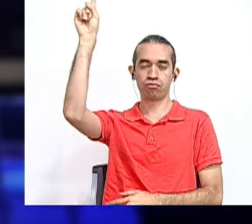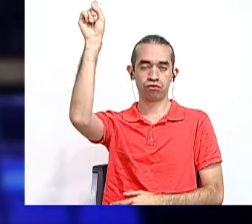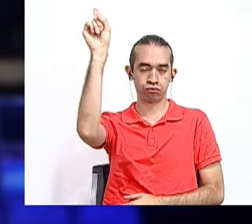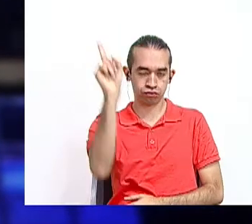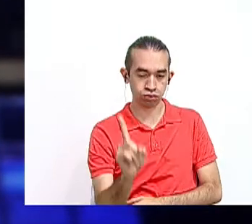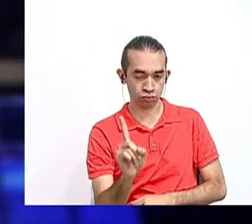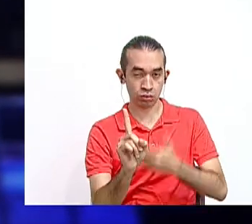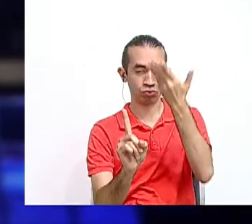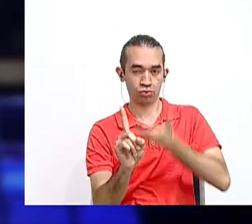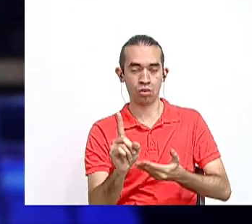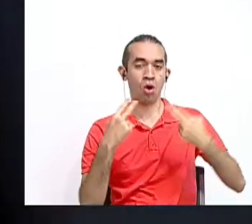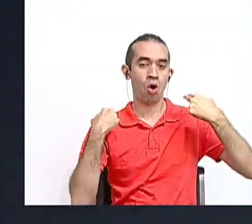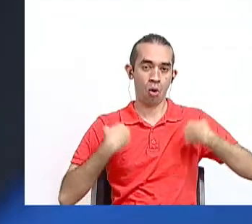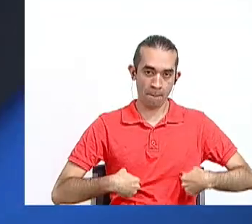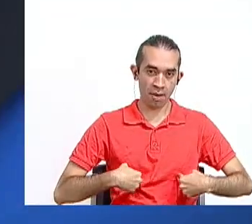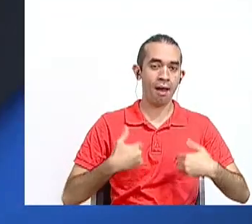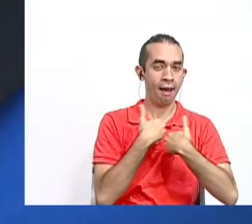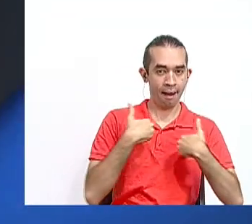god on earth.